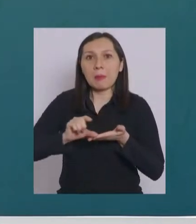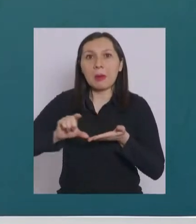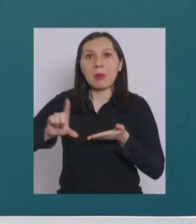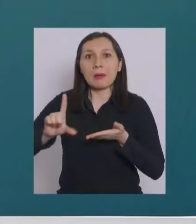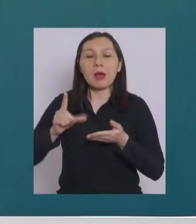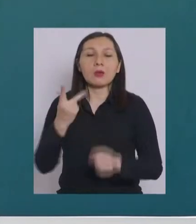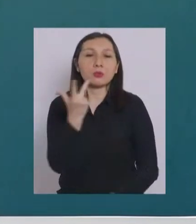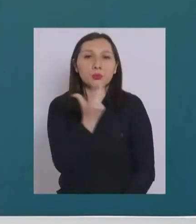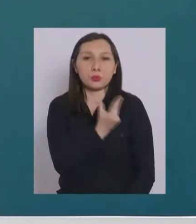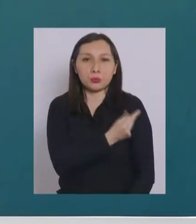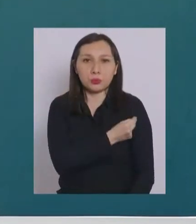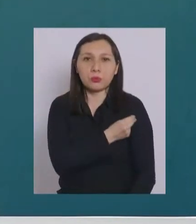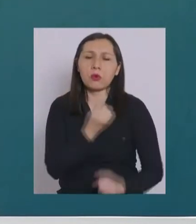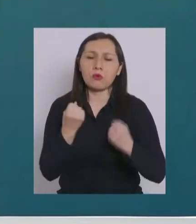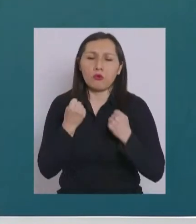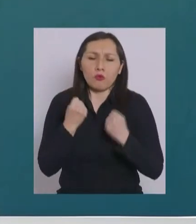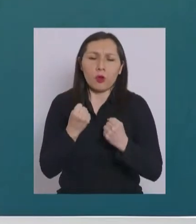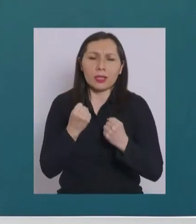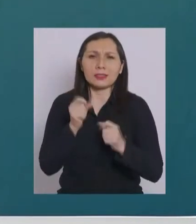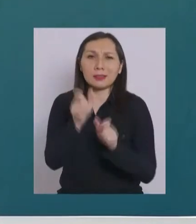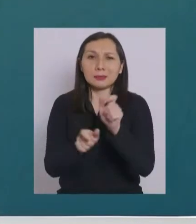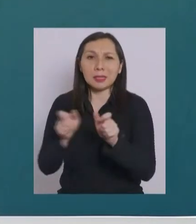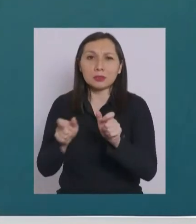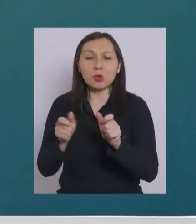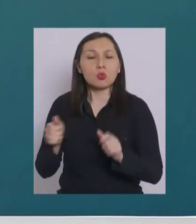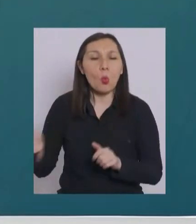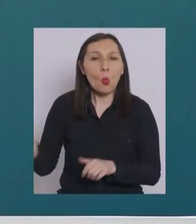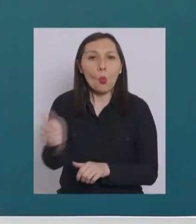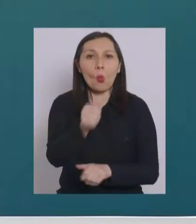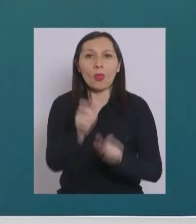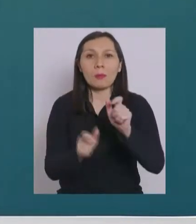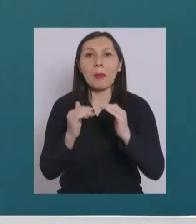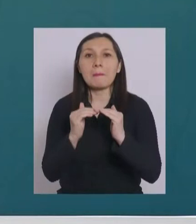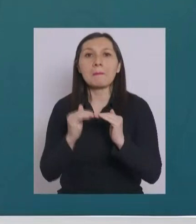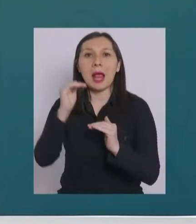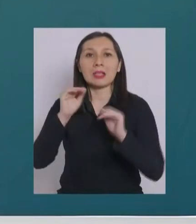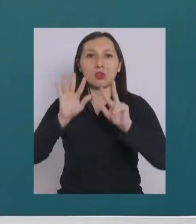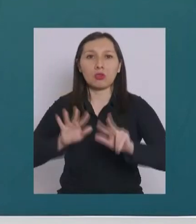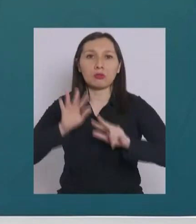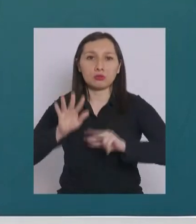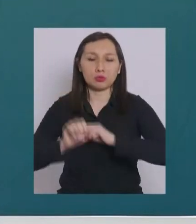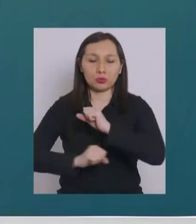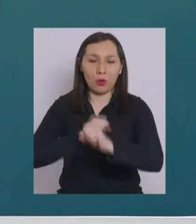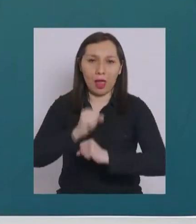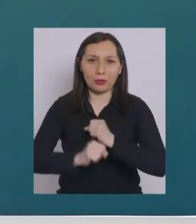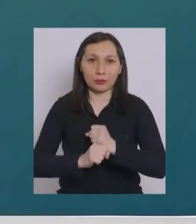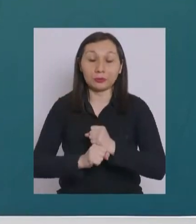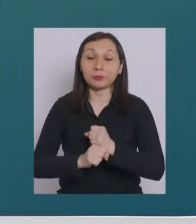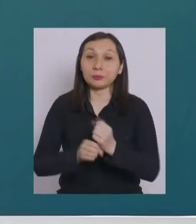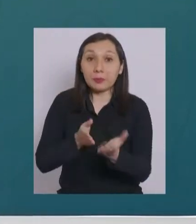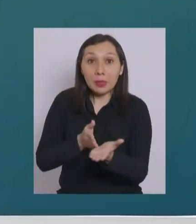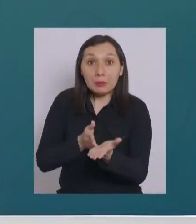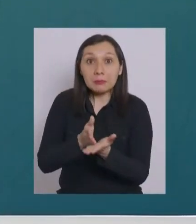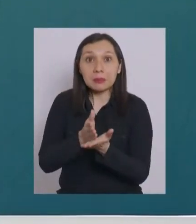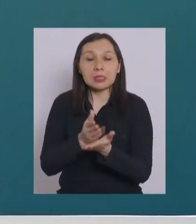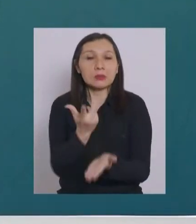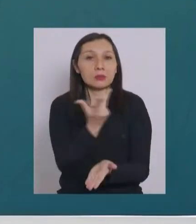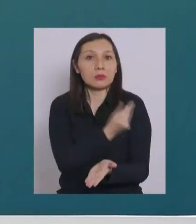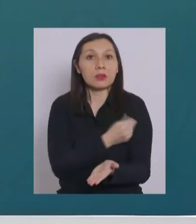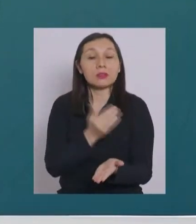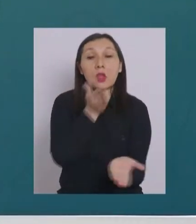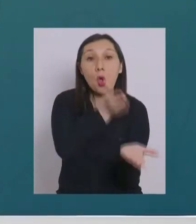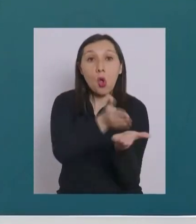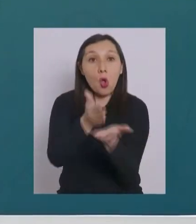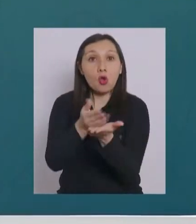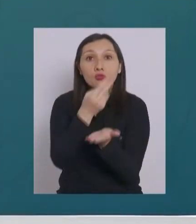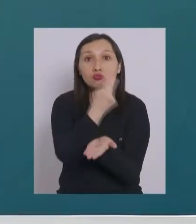are progressively applying this booster vaccine to all the population older than 18. The start